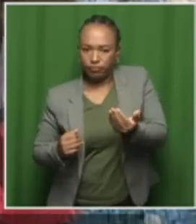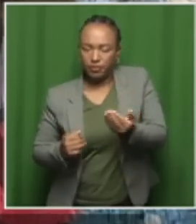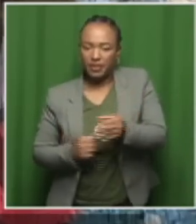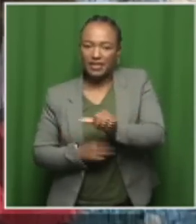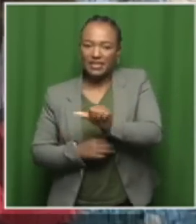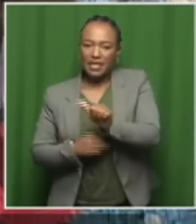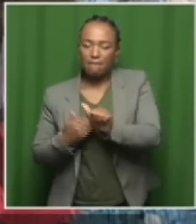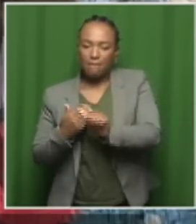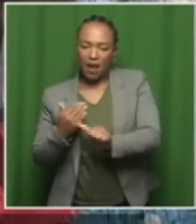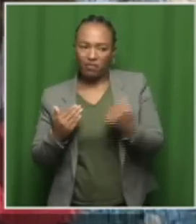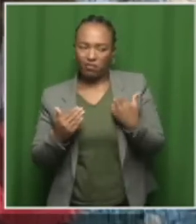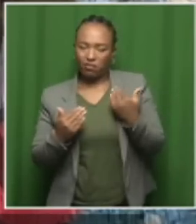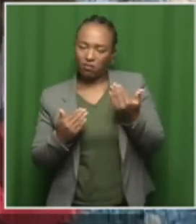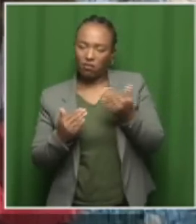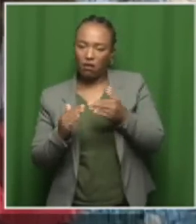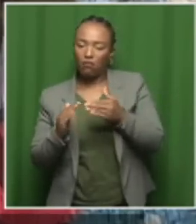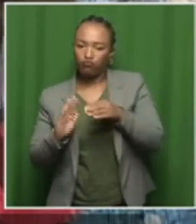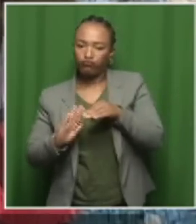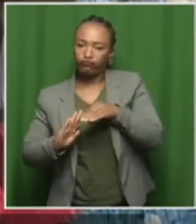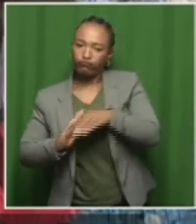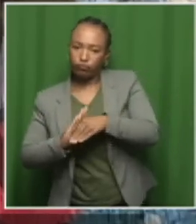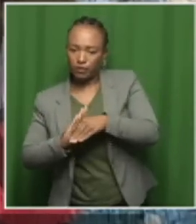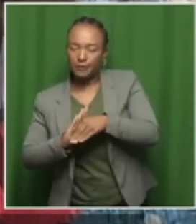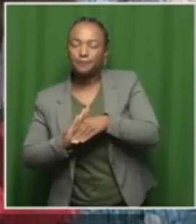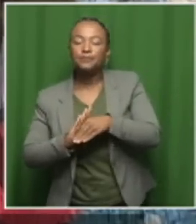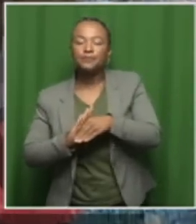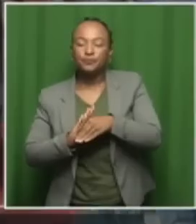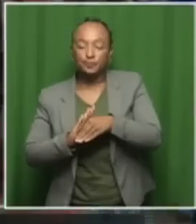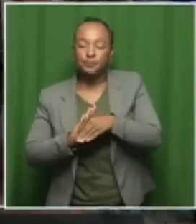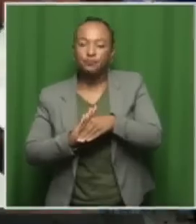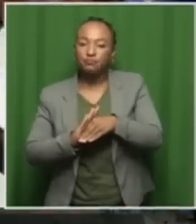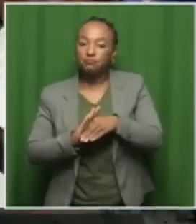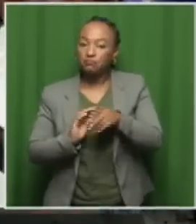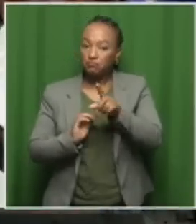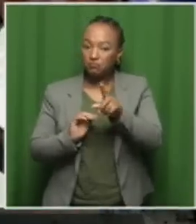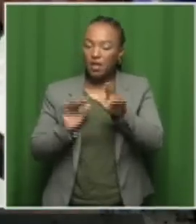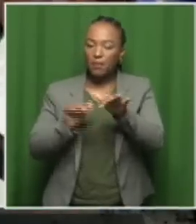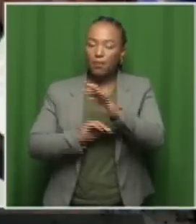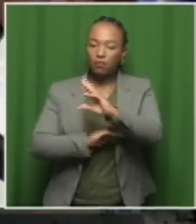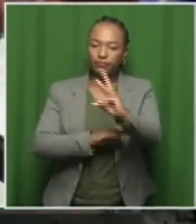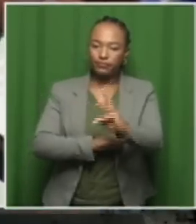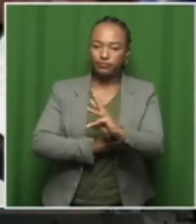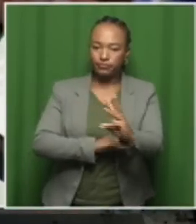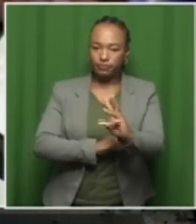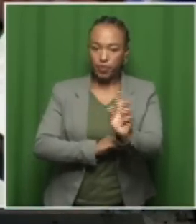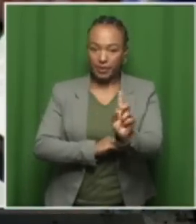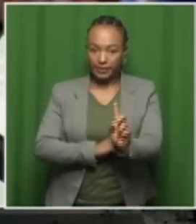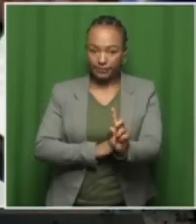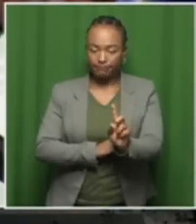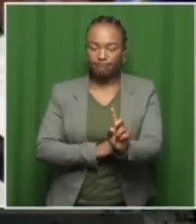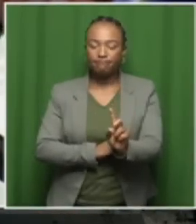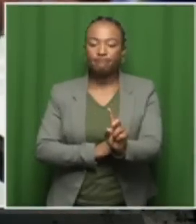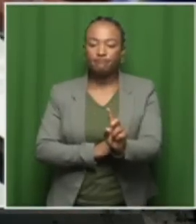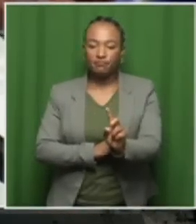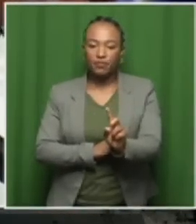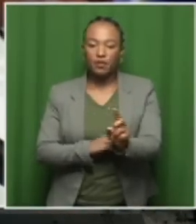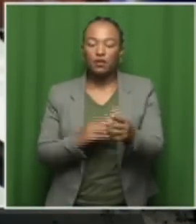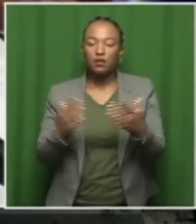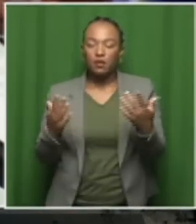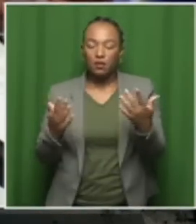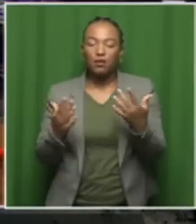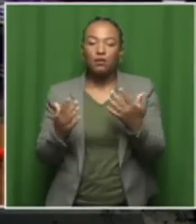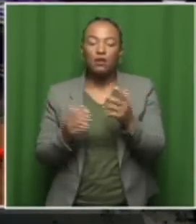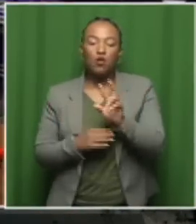months. And then, but I think one needs to warn people that, yes, the fall in the